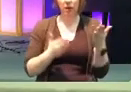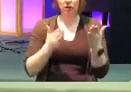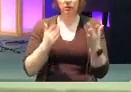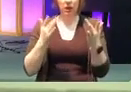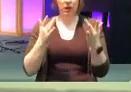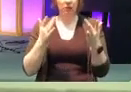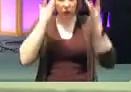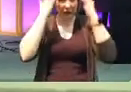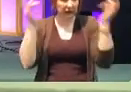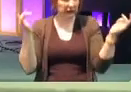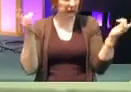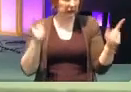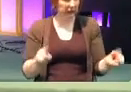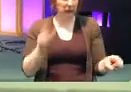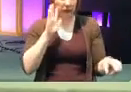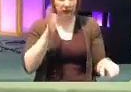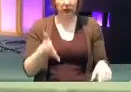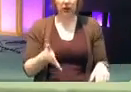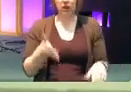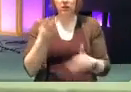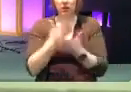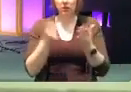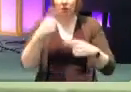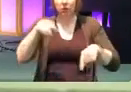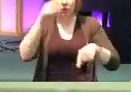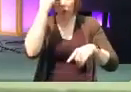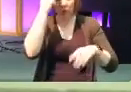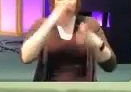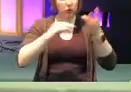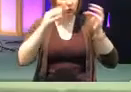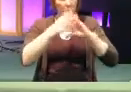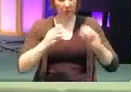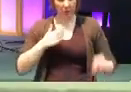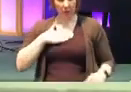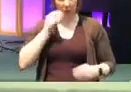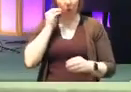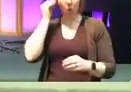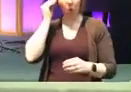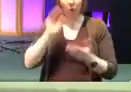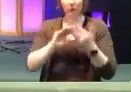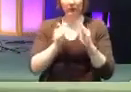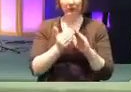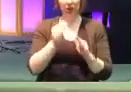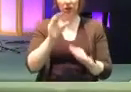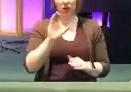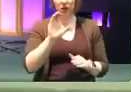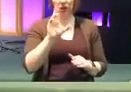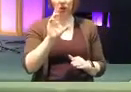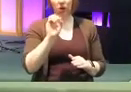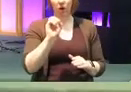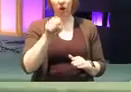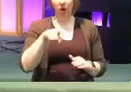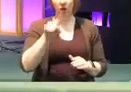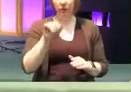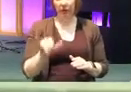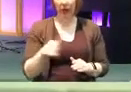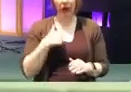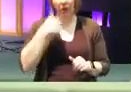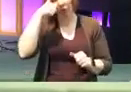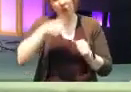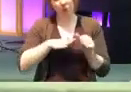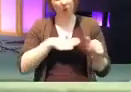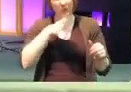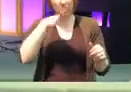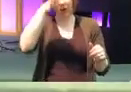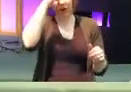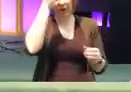risk involved. And some of you know the stories, even in my hometown of Crosby, North Dakota. I remember my parents telling the